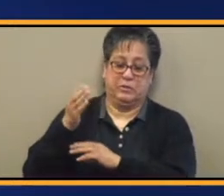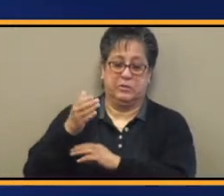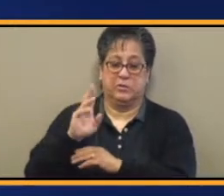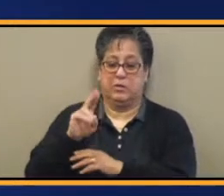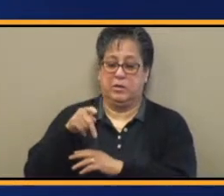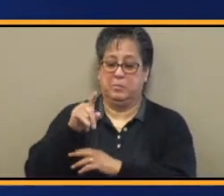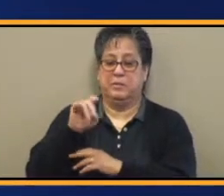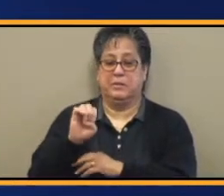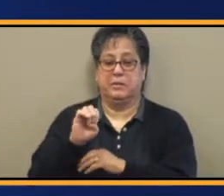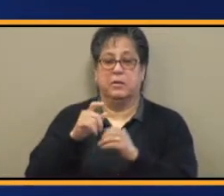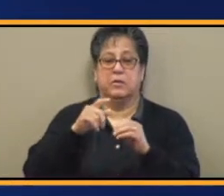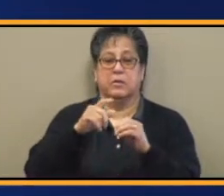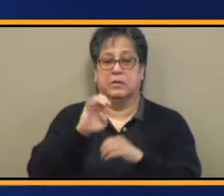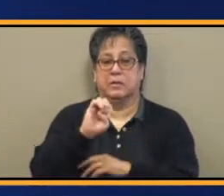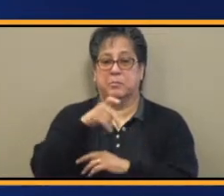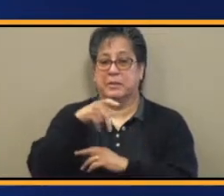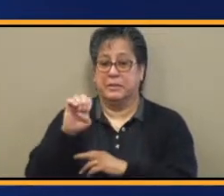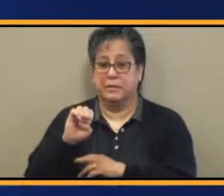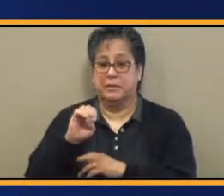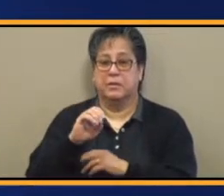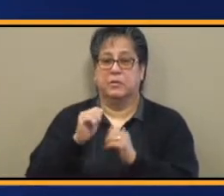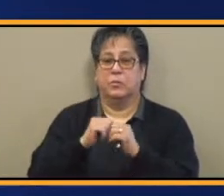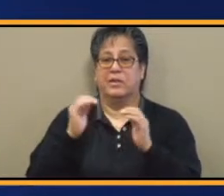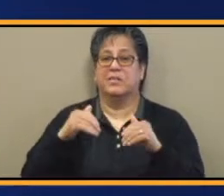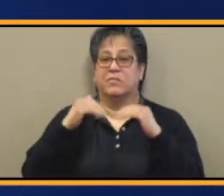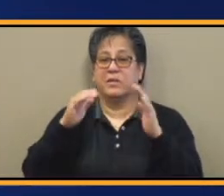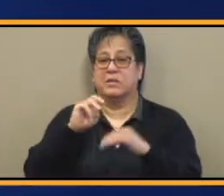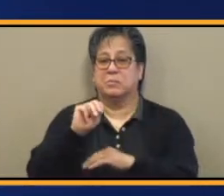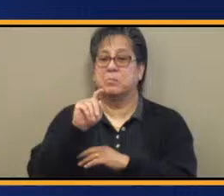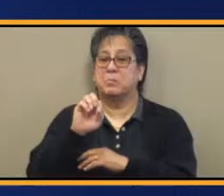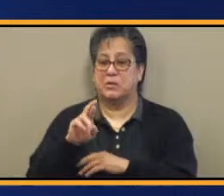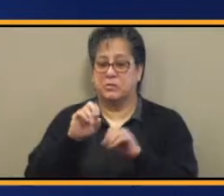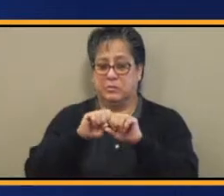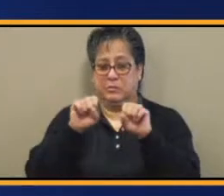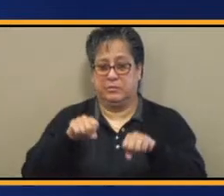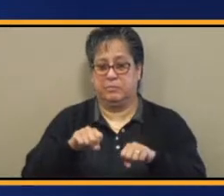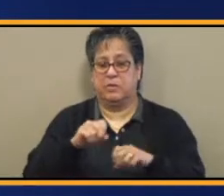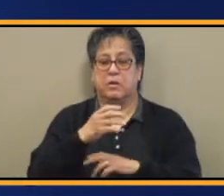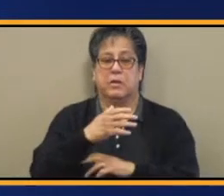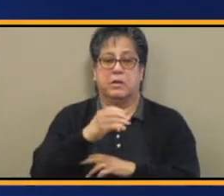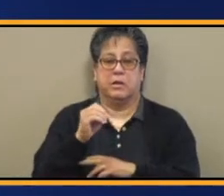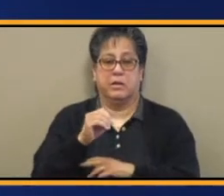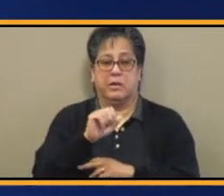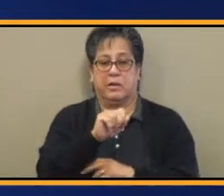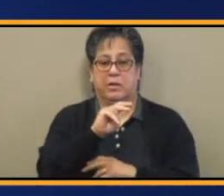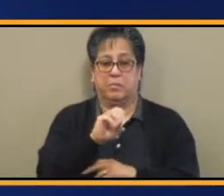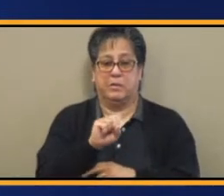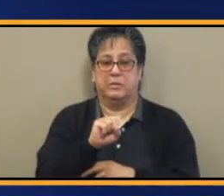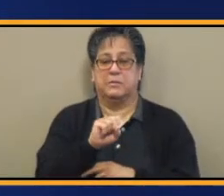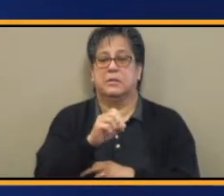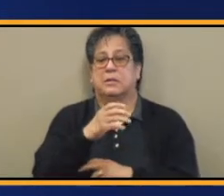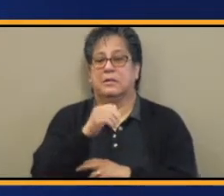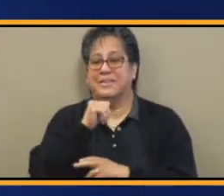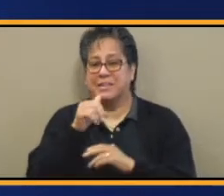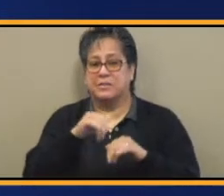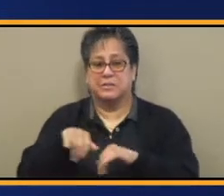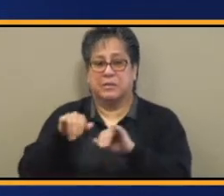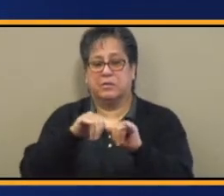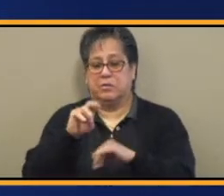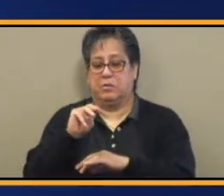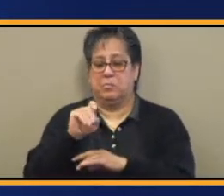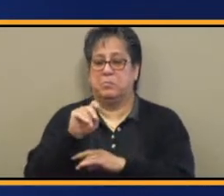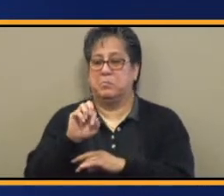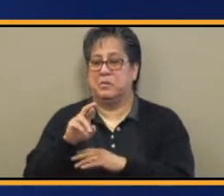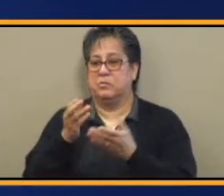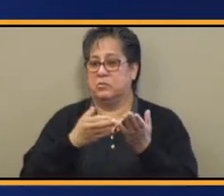update from the El Paso Electric Company on its advanced metering system deployment plan, AMS surcharge, and non-standard metering